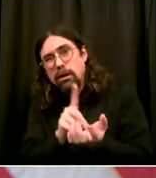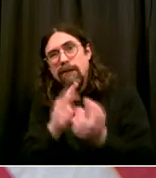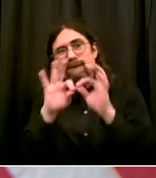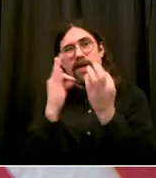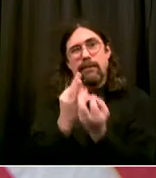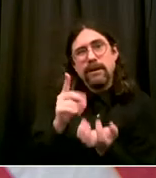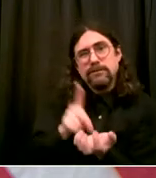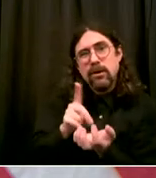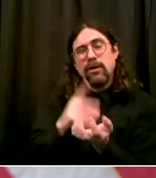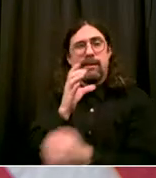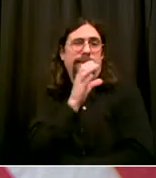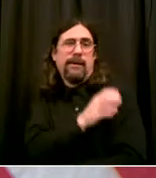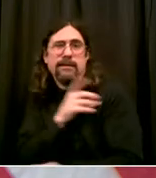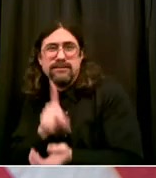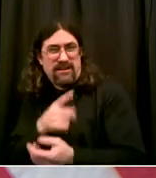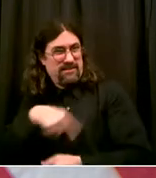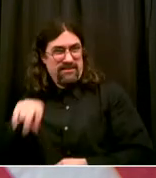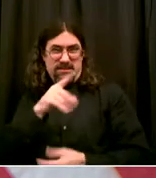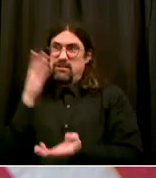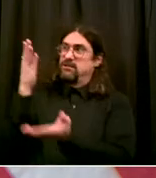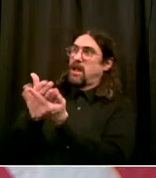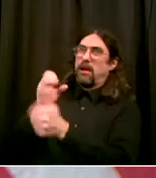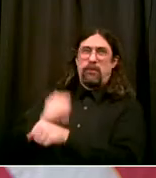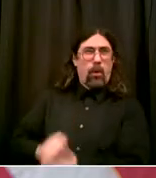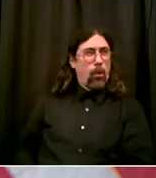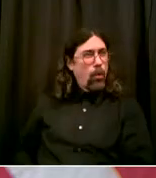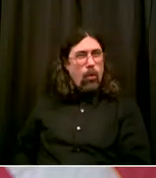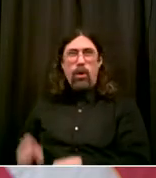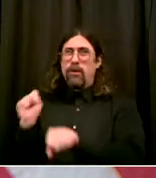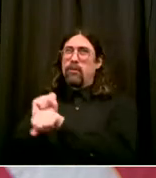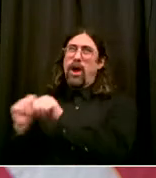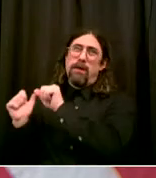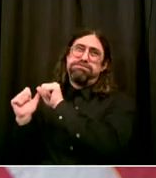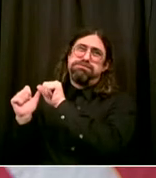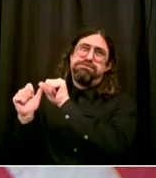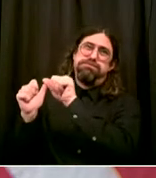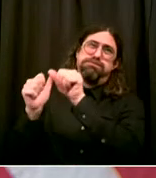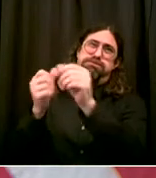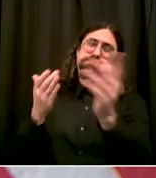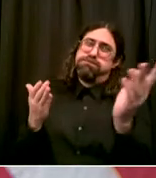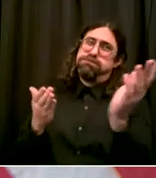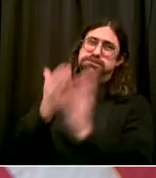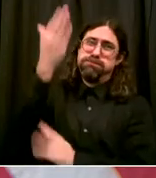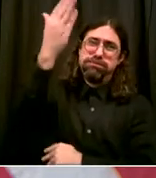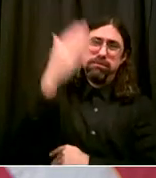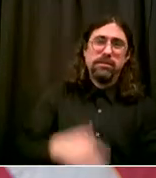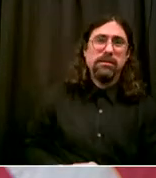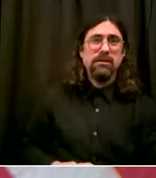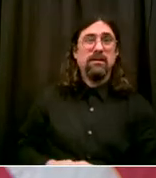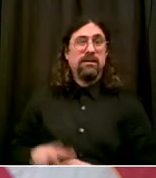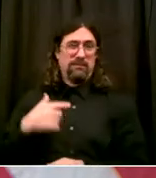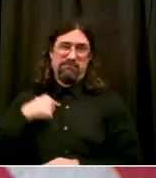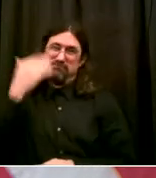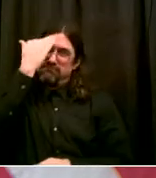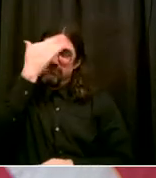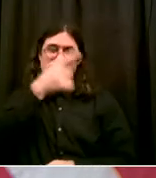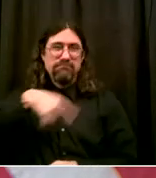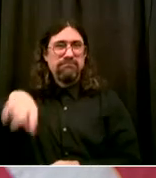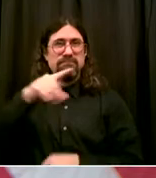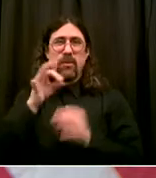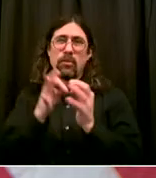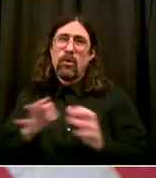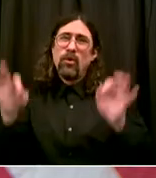prioritization. The state earlier this week did issue guidance saying that those community-based healthcare